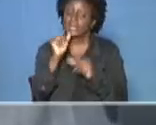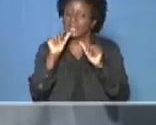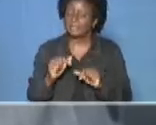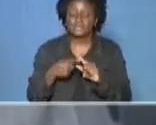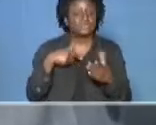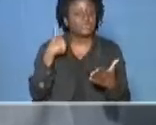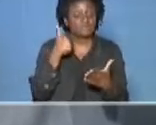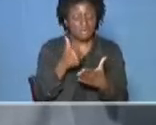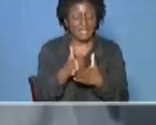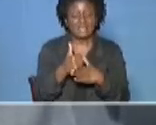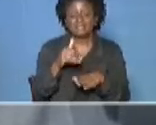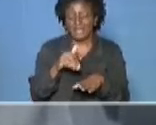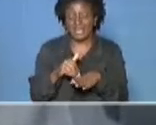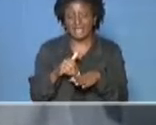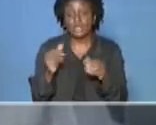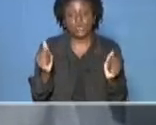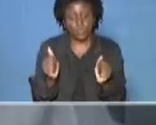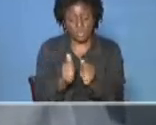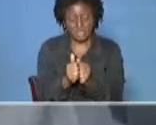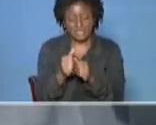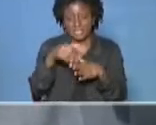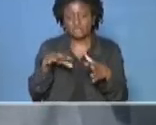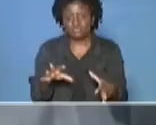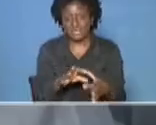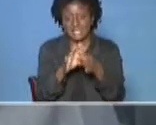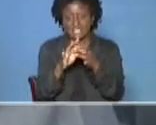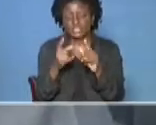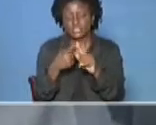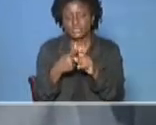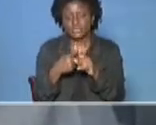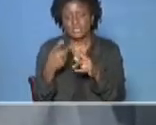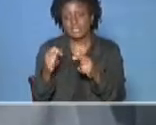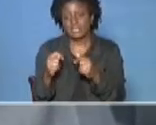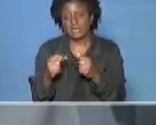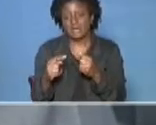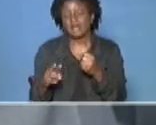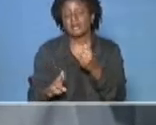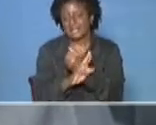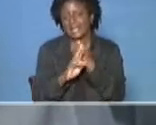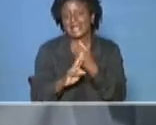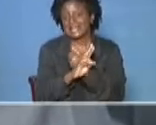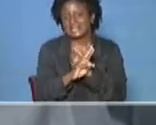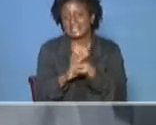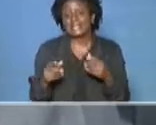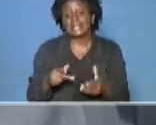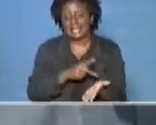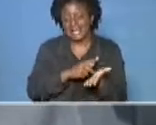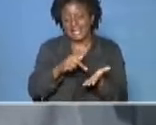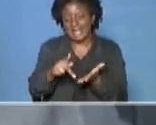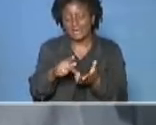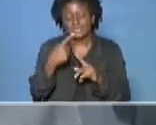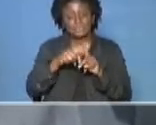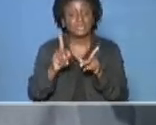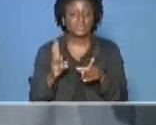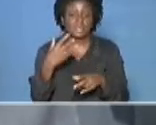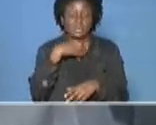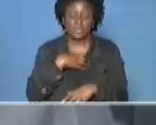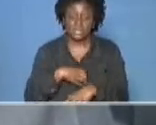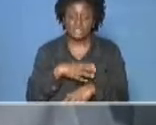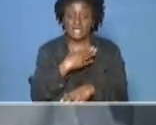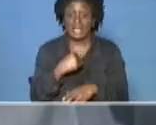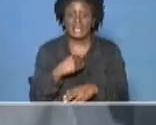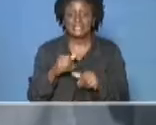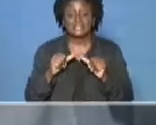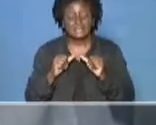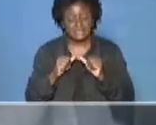arrive at a conclusion with in relation to the hazard allowance, but we do wish, and we are continuing